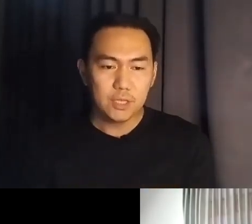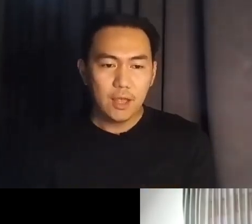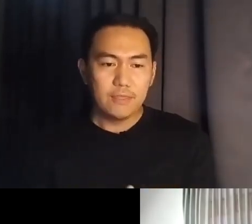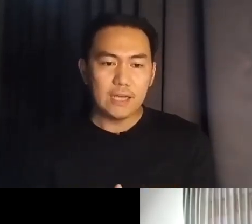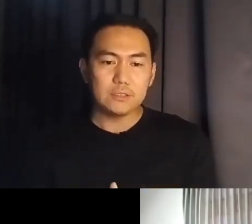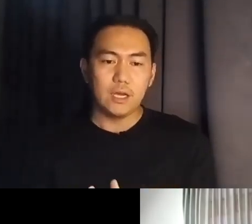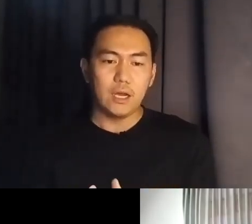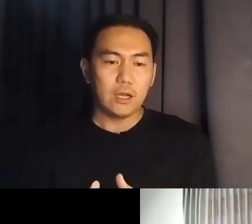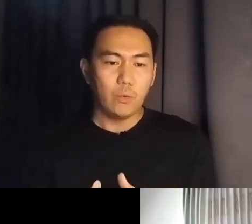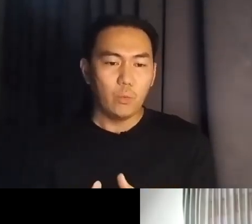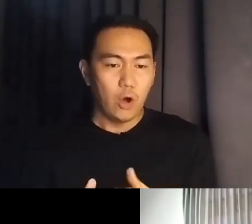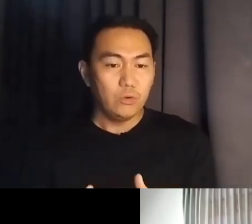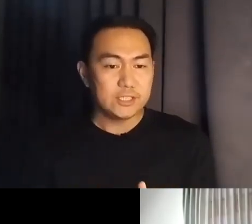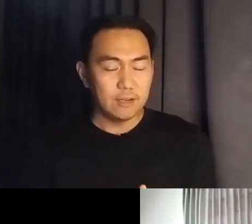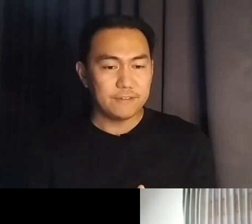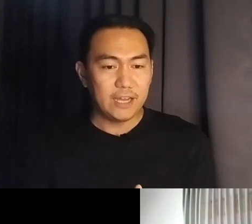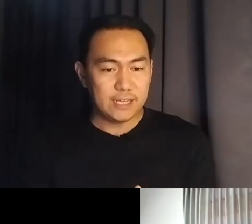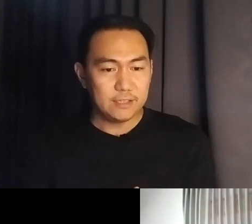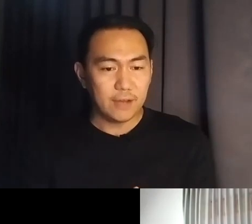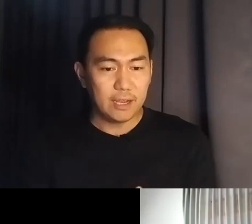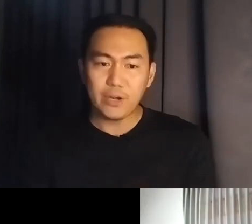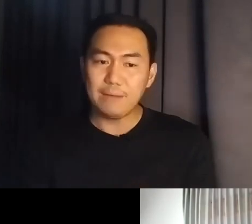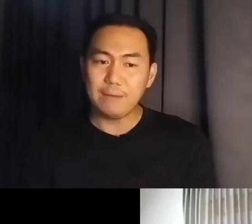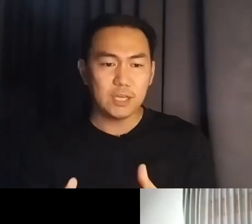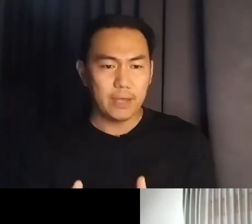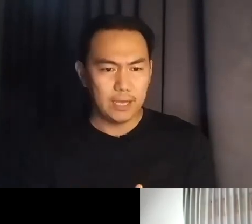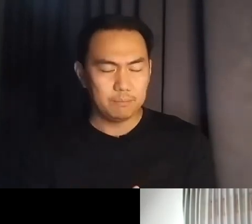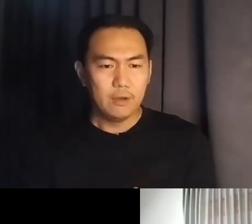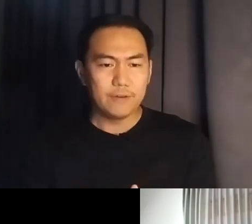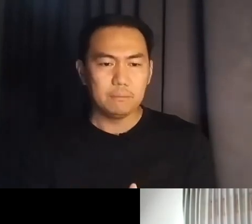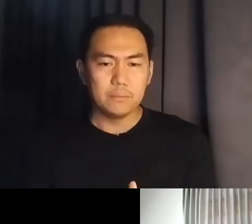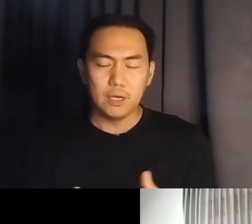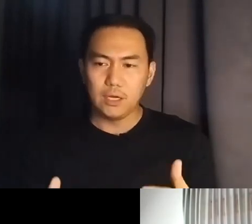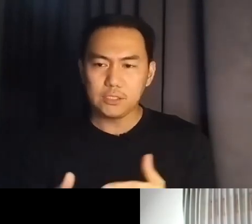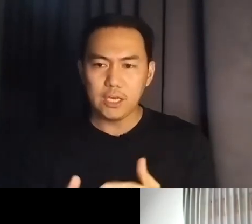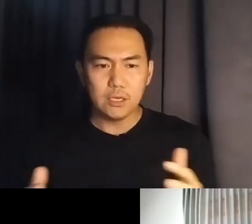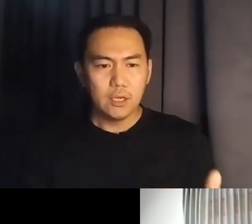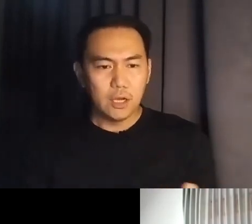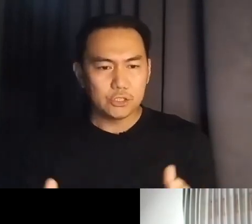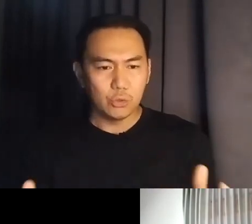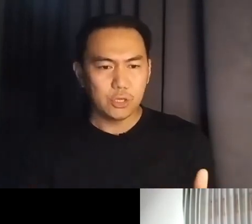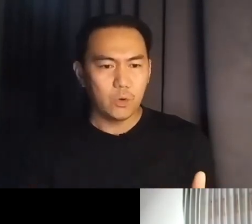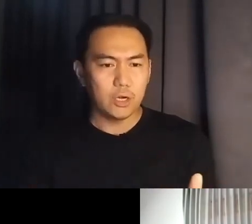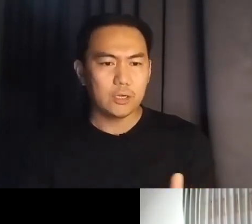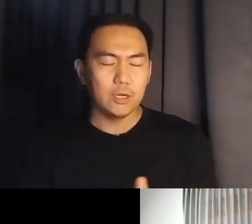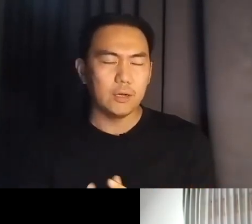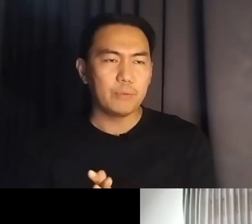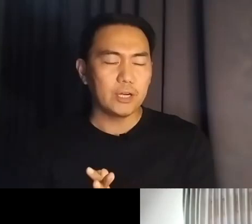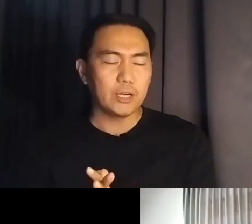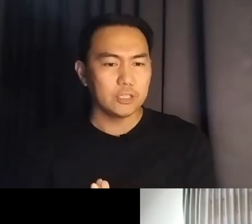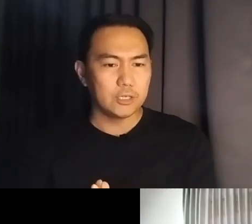victims that will only self-identify, and perhaps with some help from, say, social